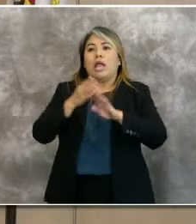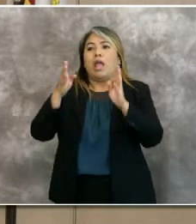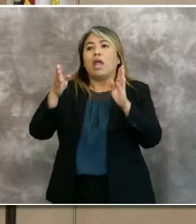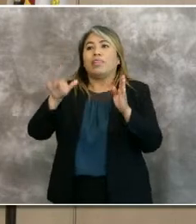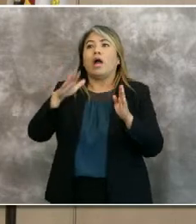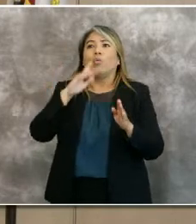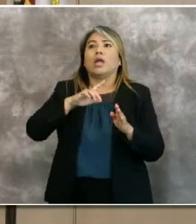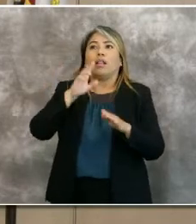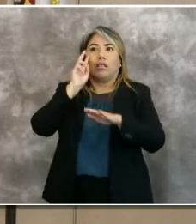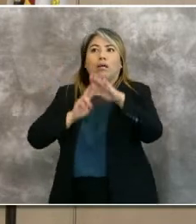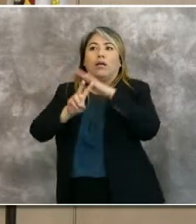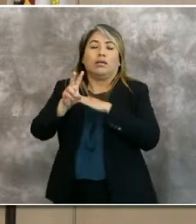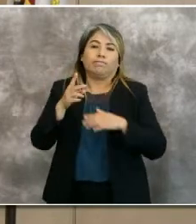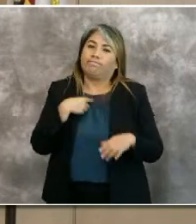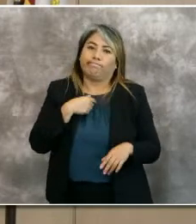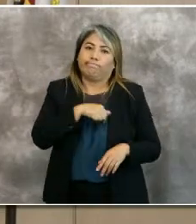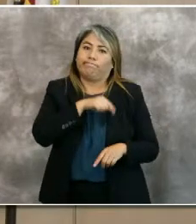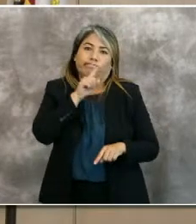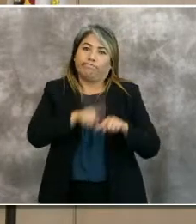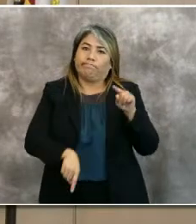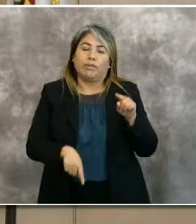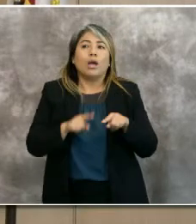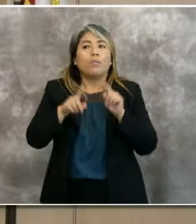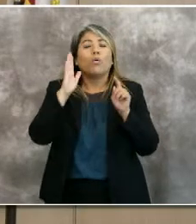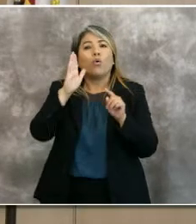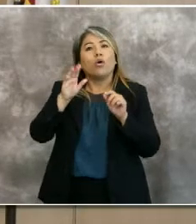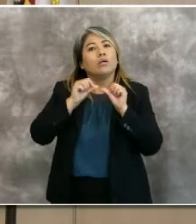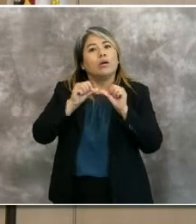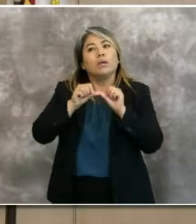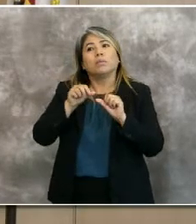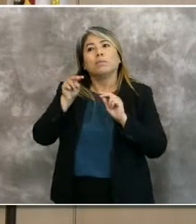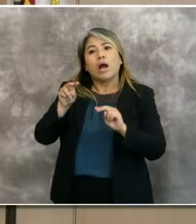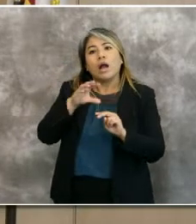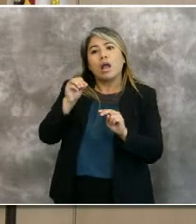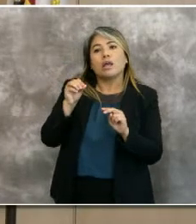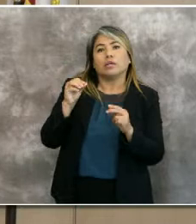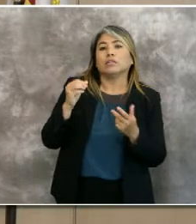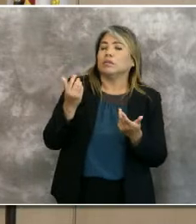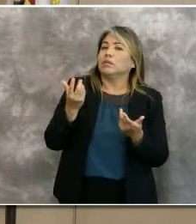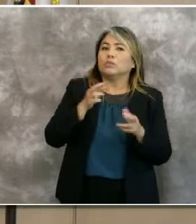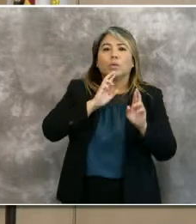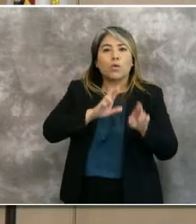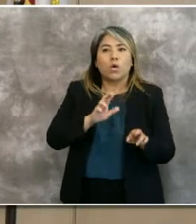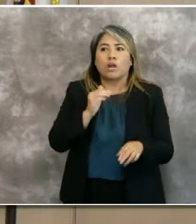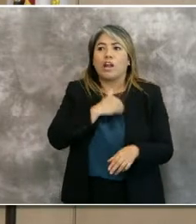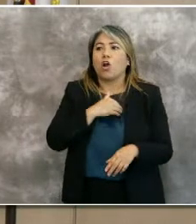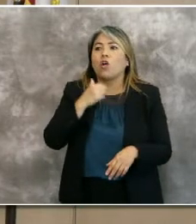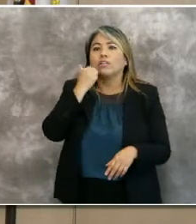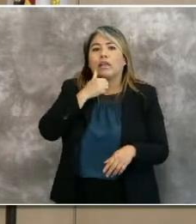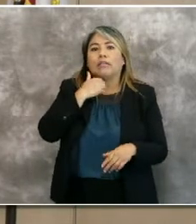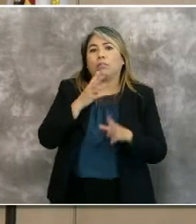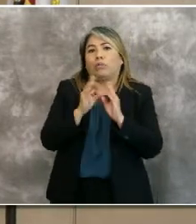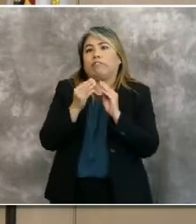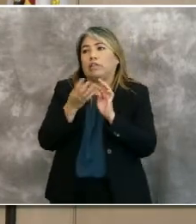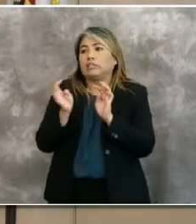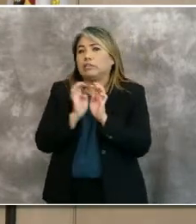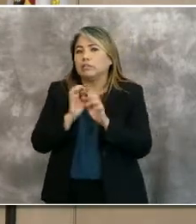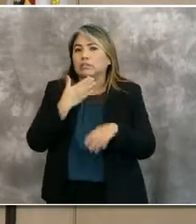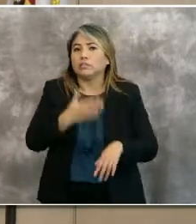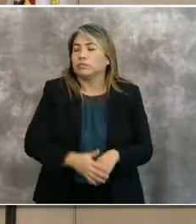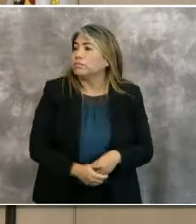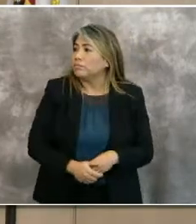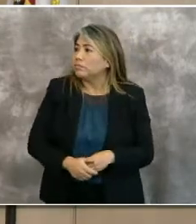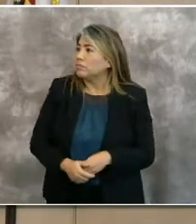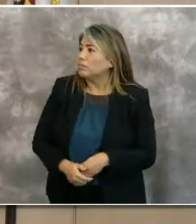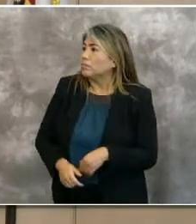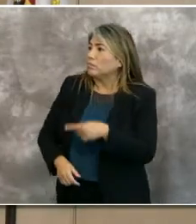day. But we will continue to monitor and report at our daily briefings. Thank you. Okay, Dr.